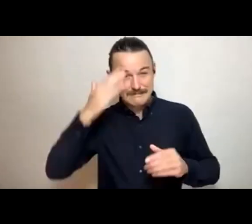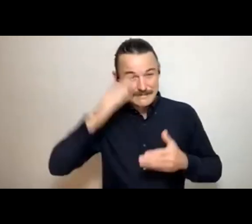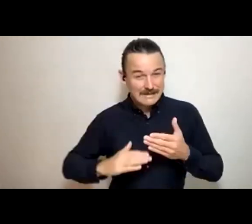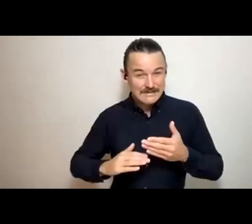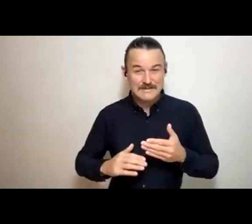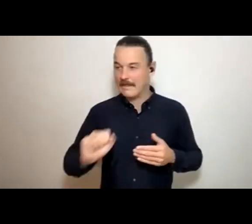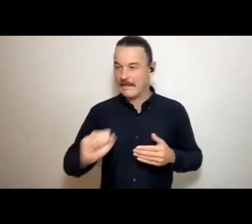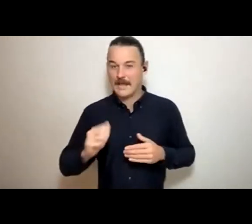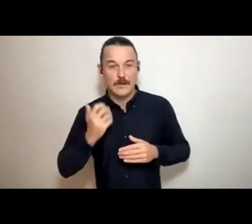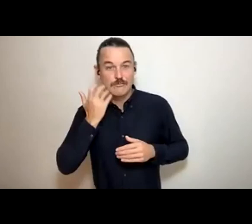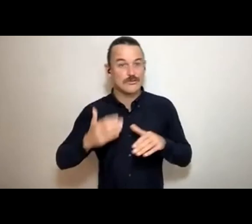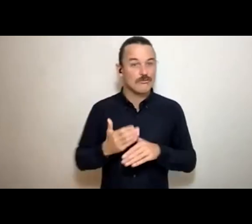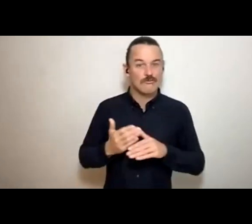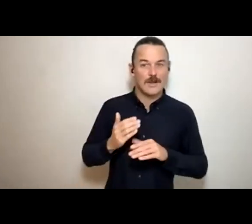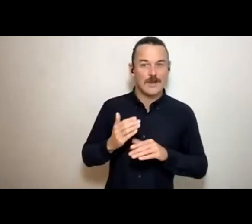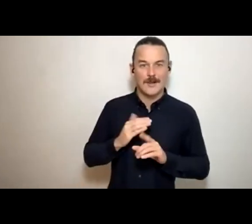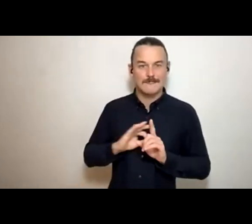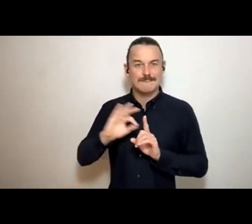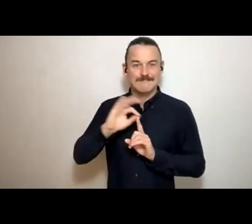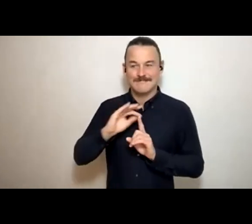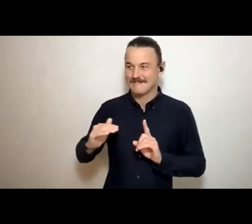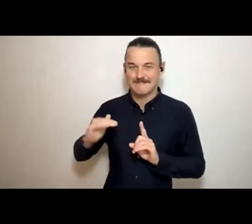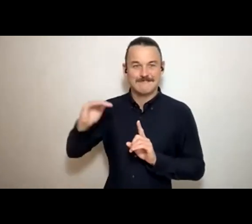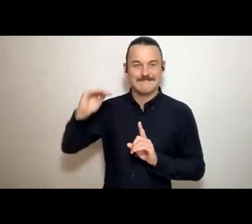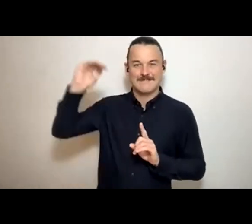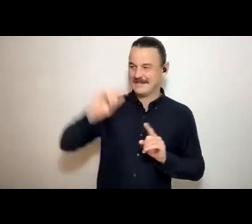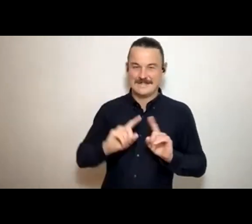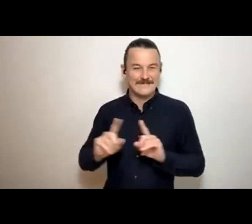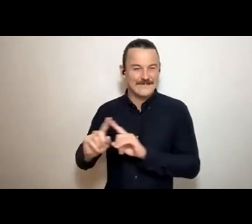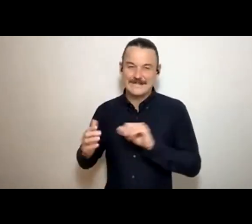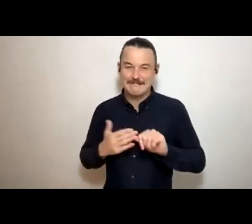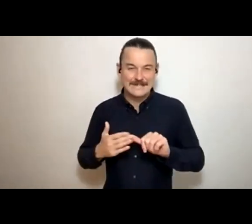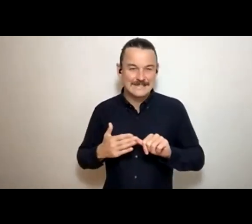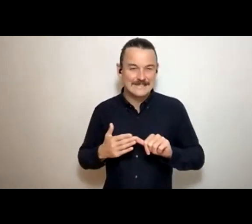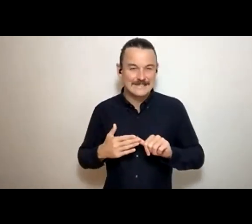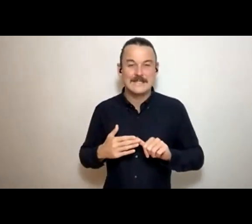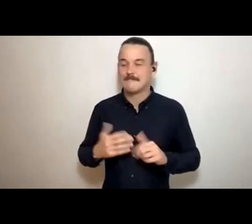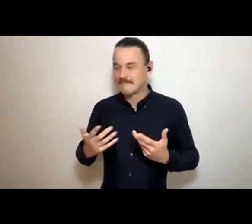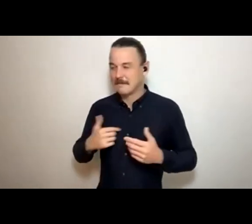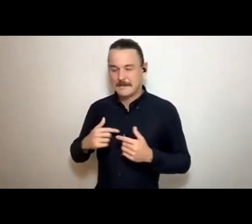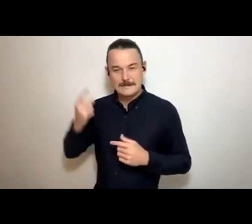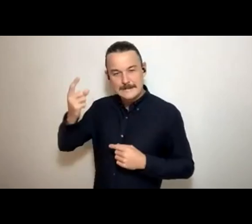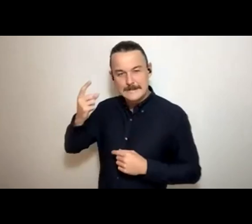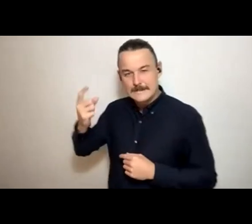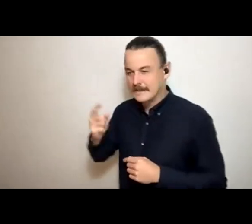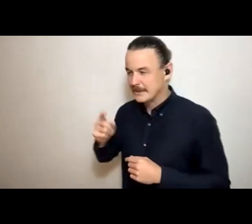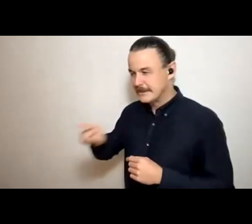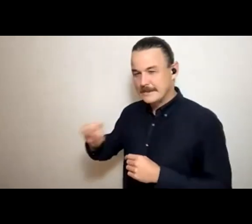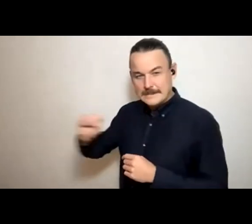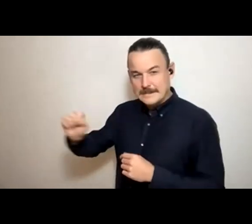different experiences and different trajectories and how sort of structural inequalities can be, um, uh, can be